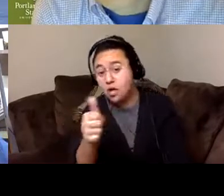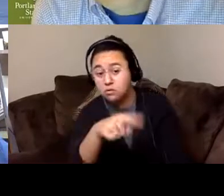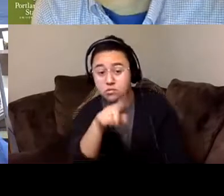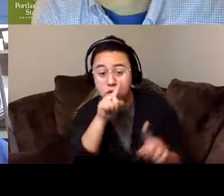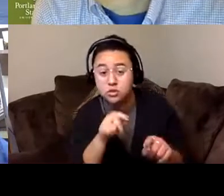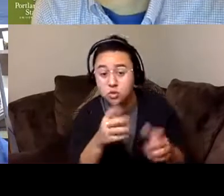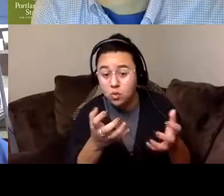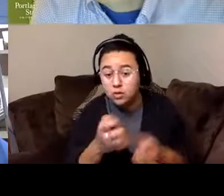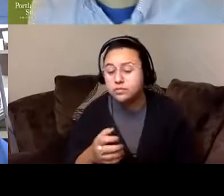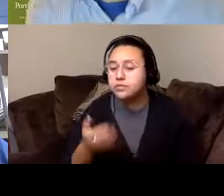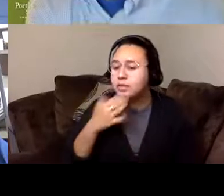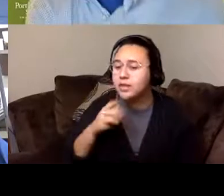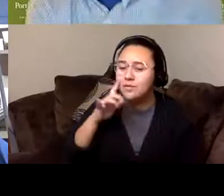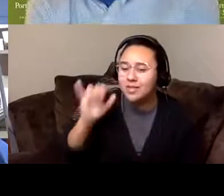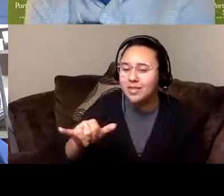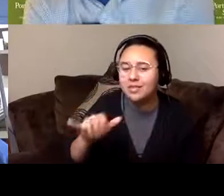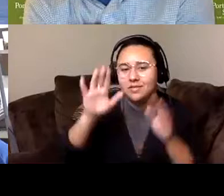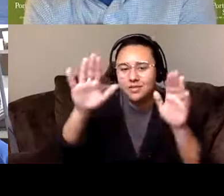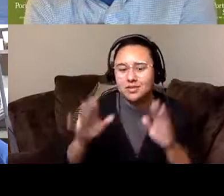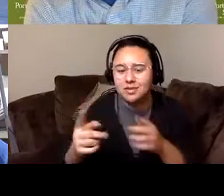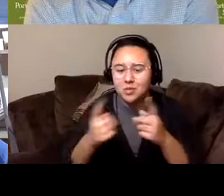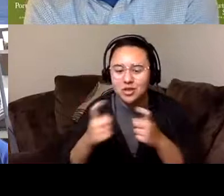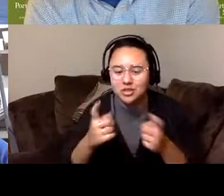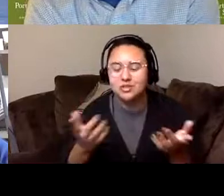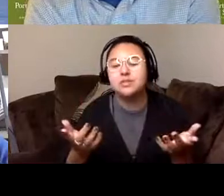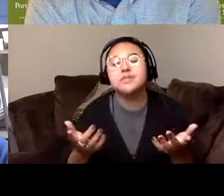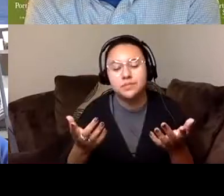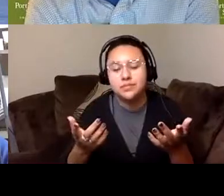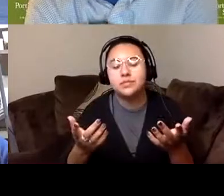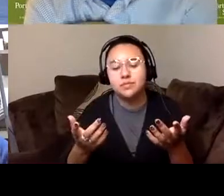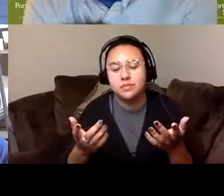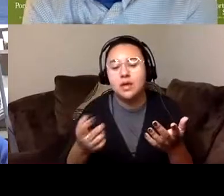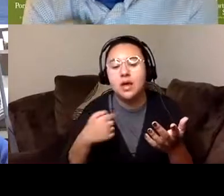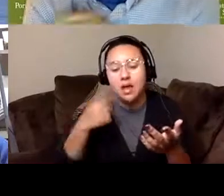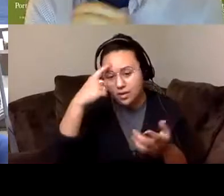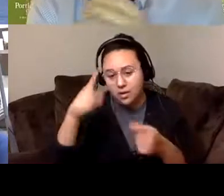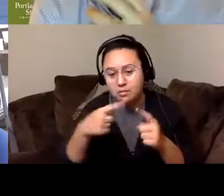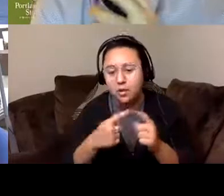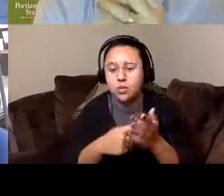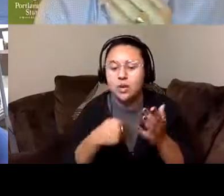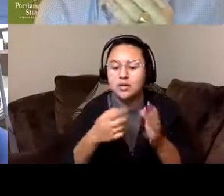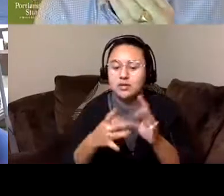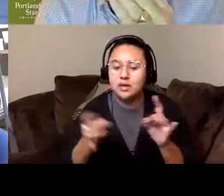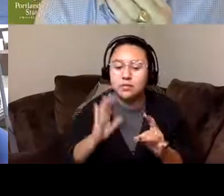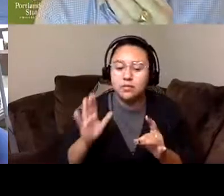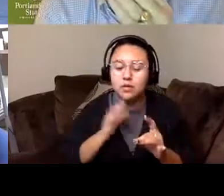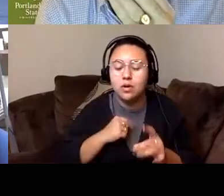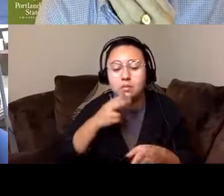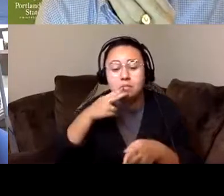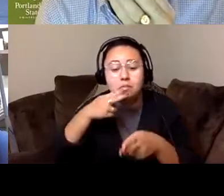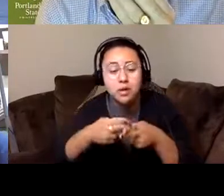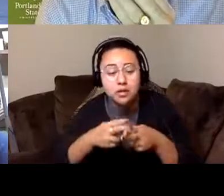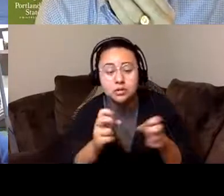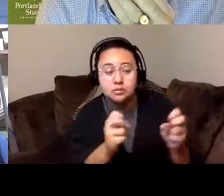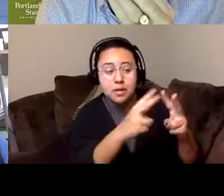you for that. That is a fantastic question. And I was, as I thought about what I had said earlier in mentioning, you know, the